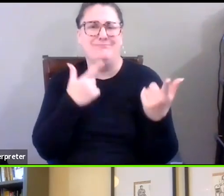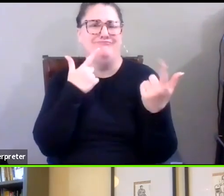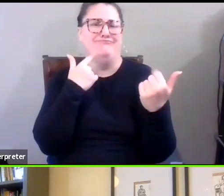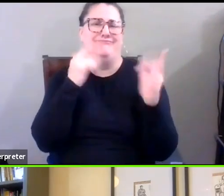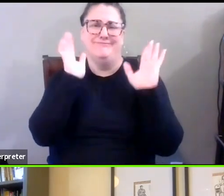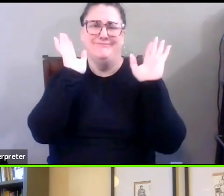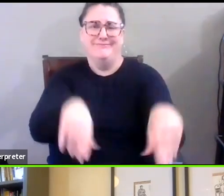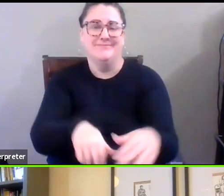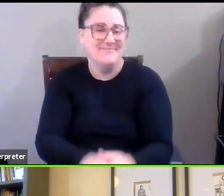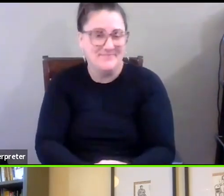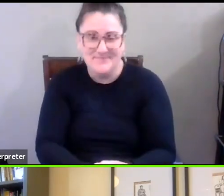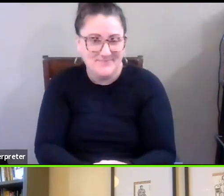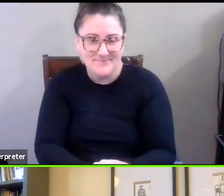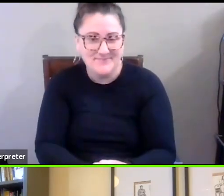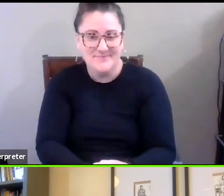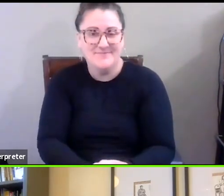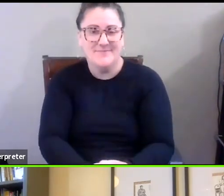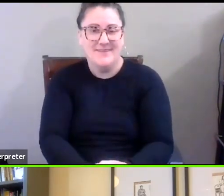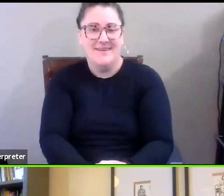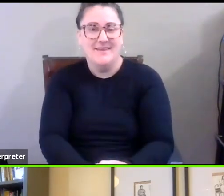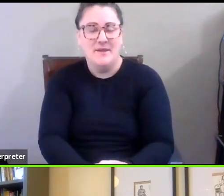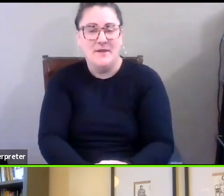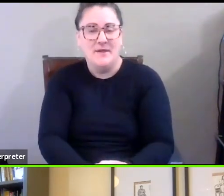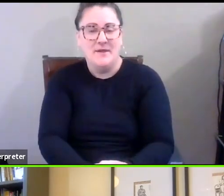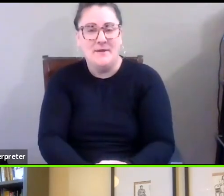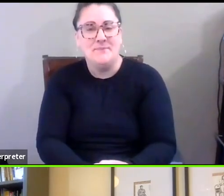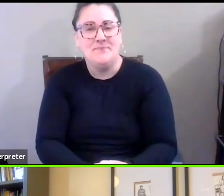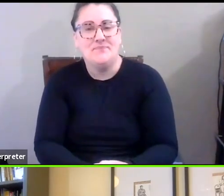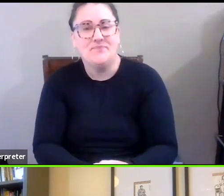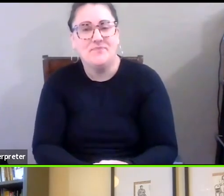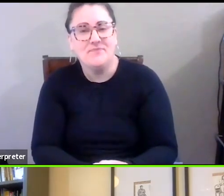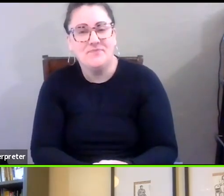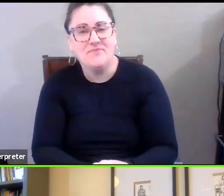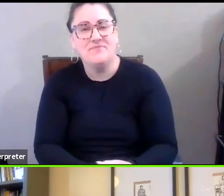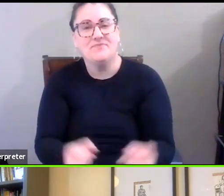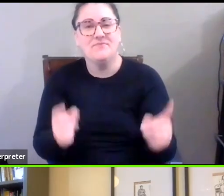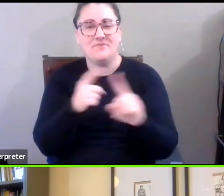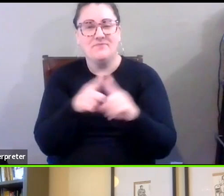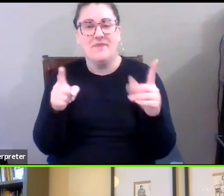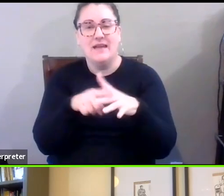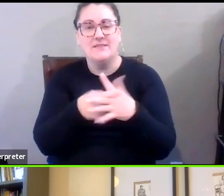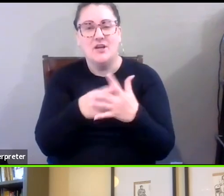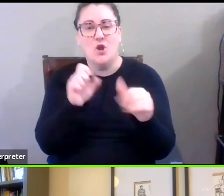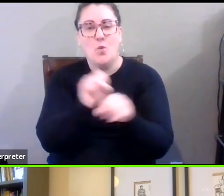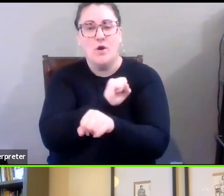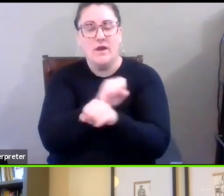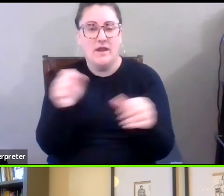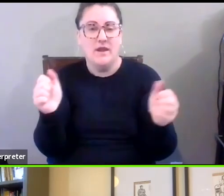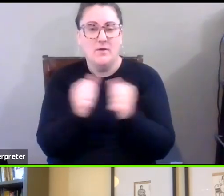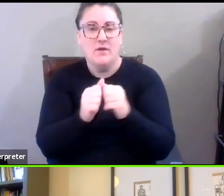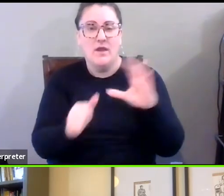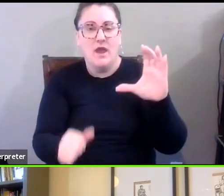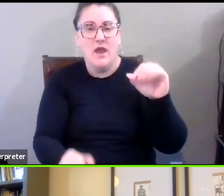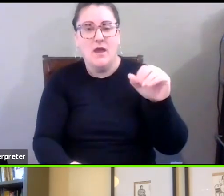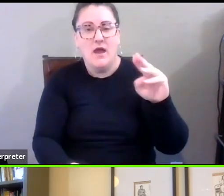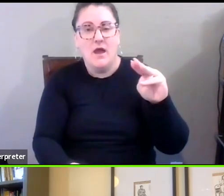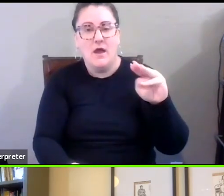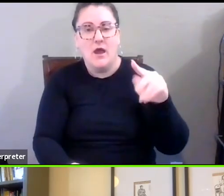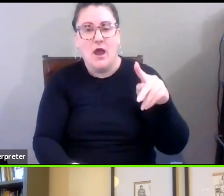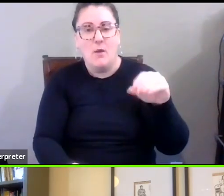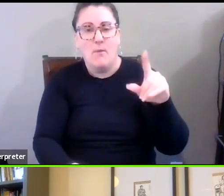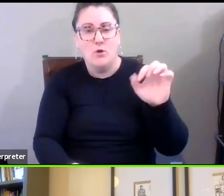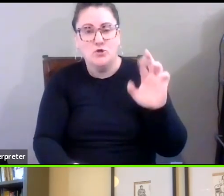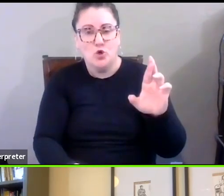out of the room. I mean, you know, but since I started working with composers, you